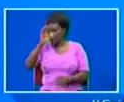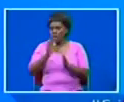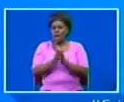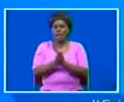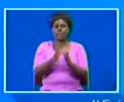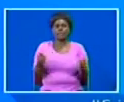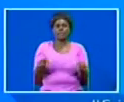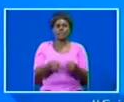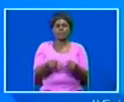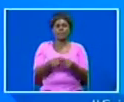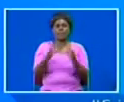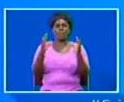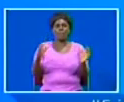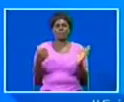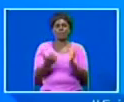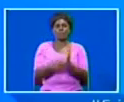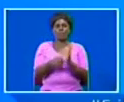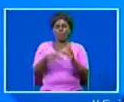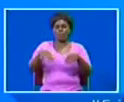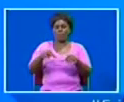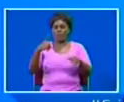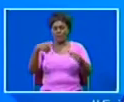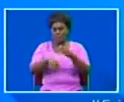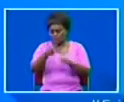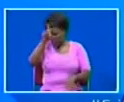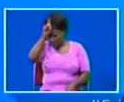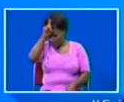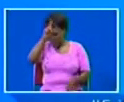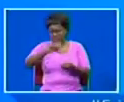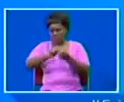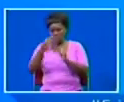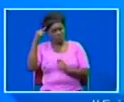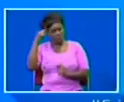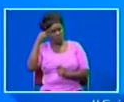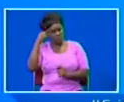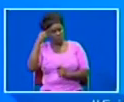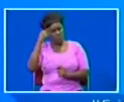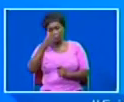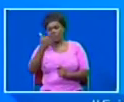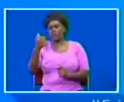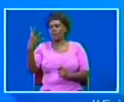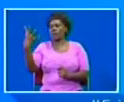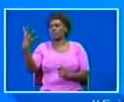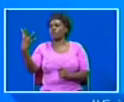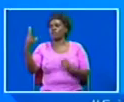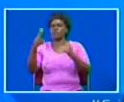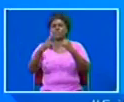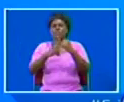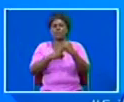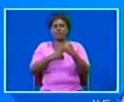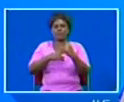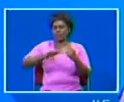also it was a big problem to get our bikes into Egypt, we changed and decided to ride around the 47 counties of